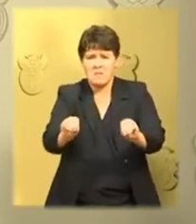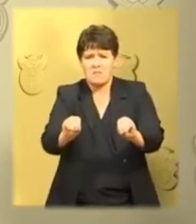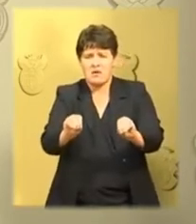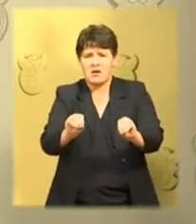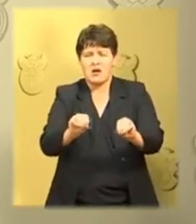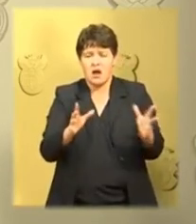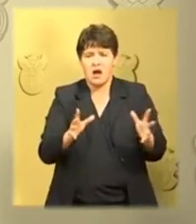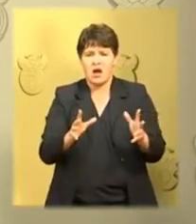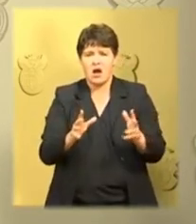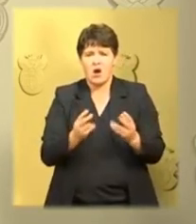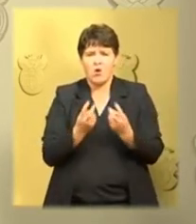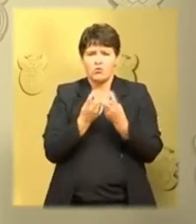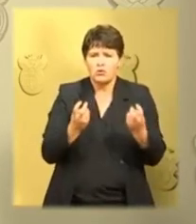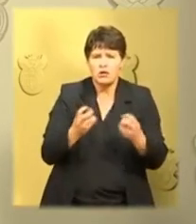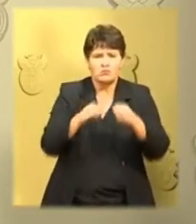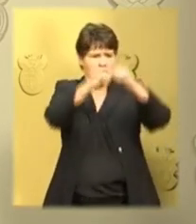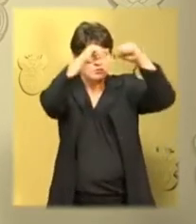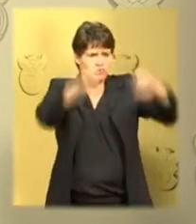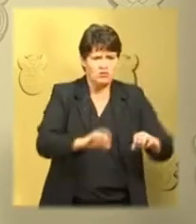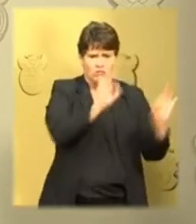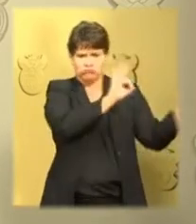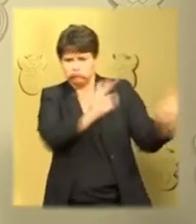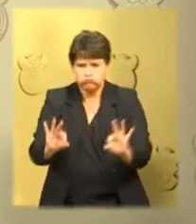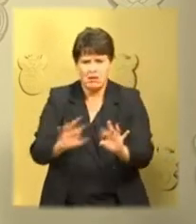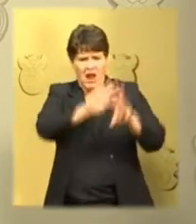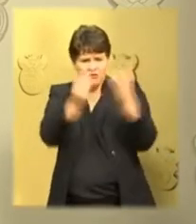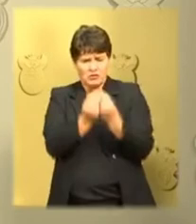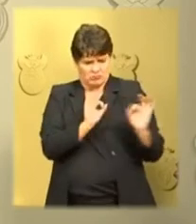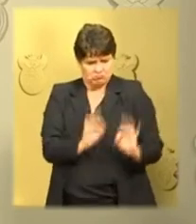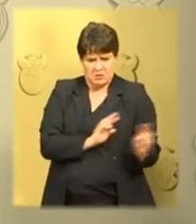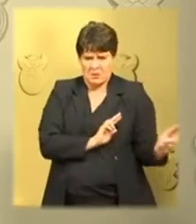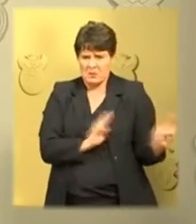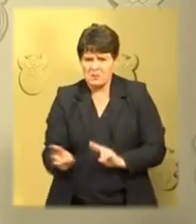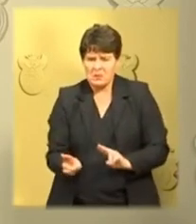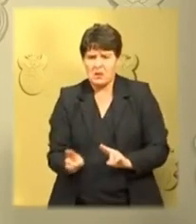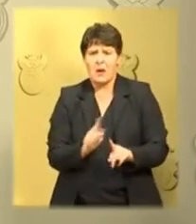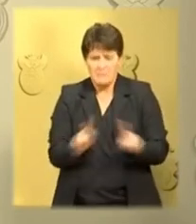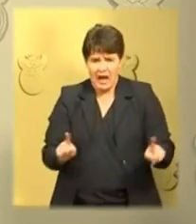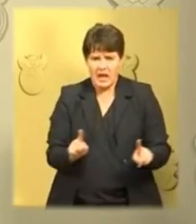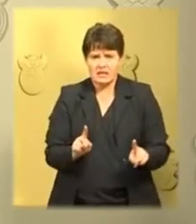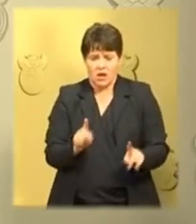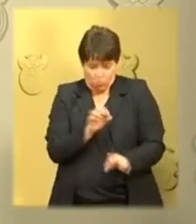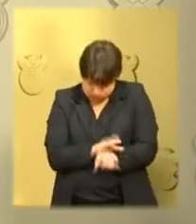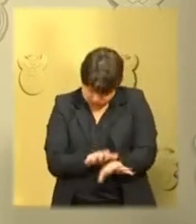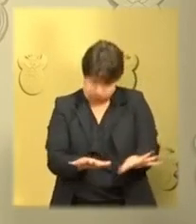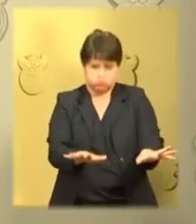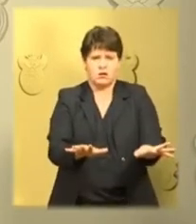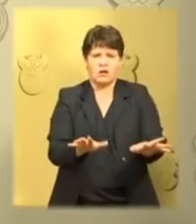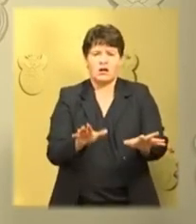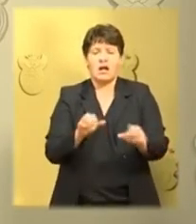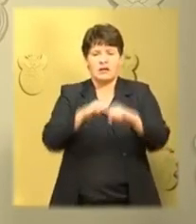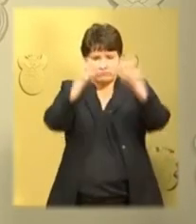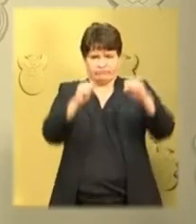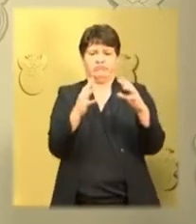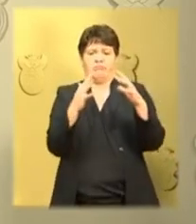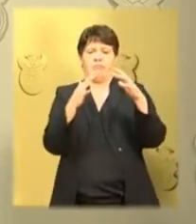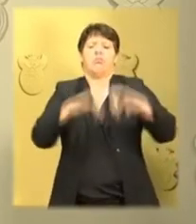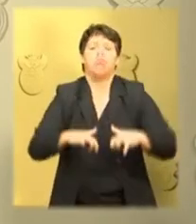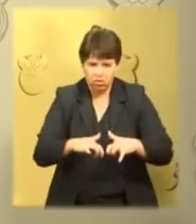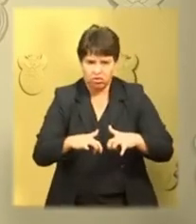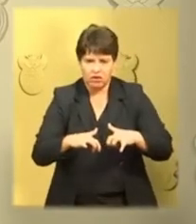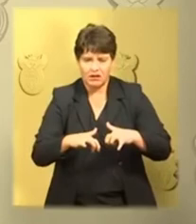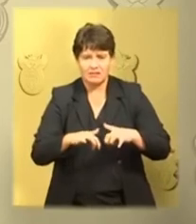the best resourced health systems within a matter of weeks. This is what has occurred in